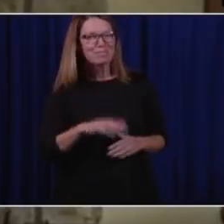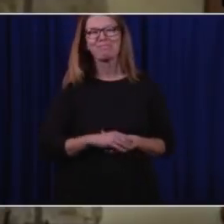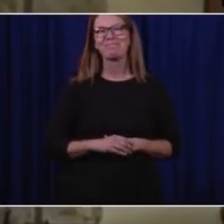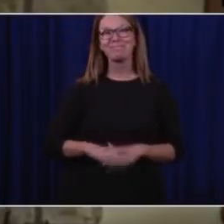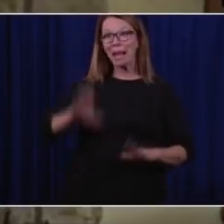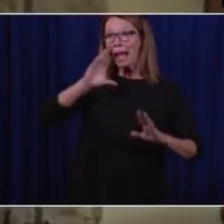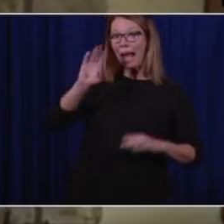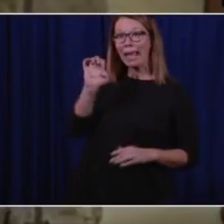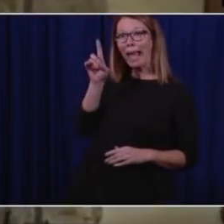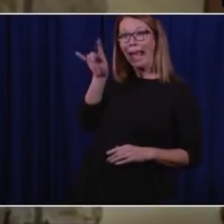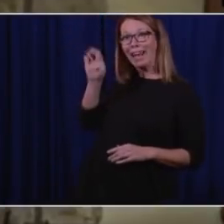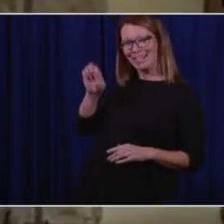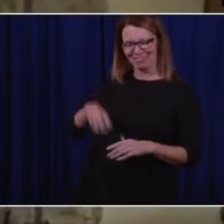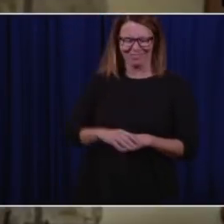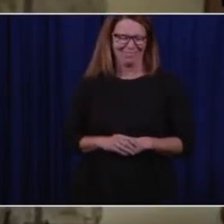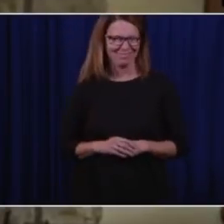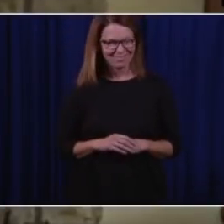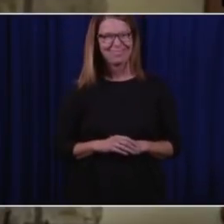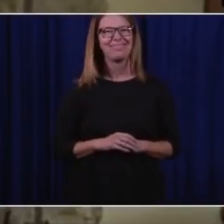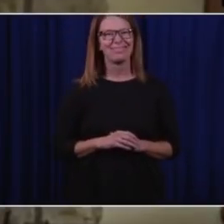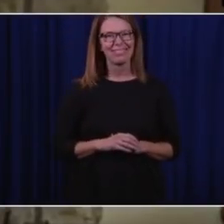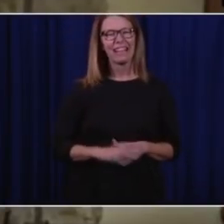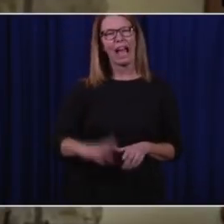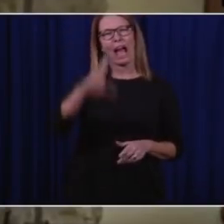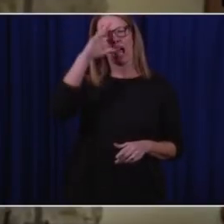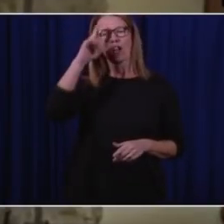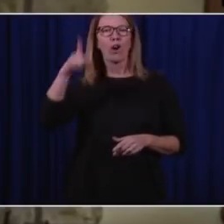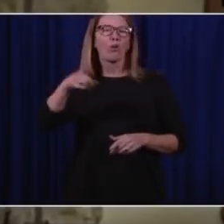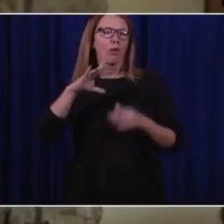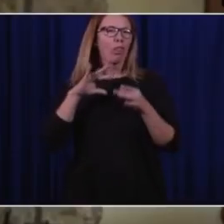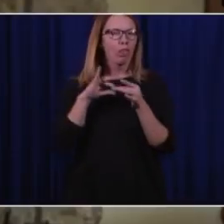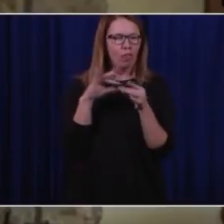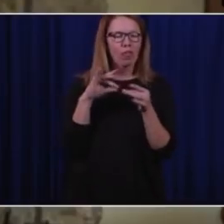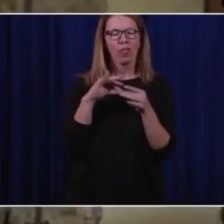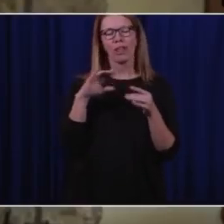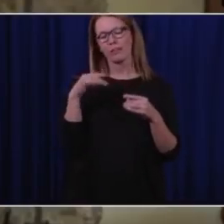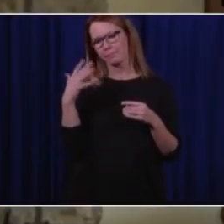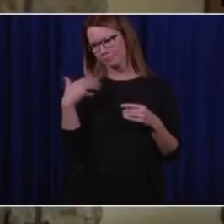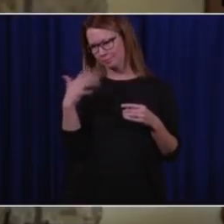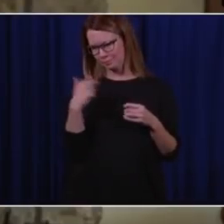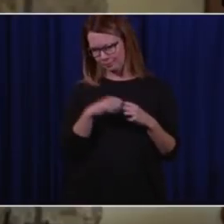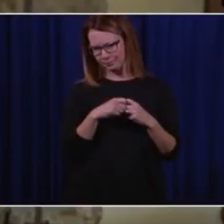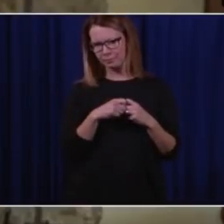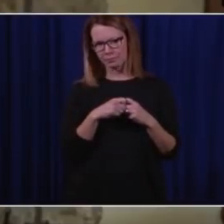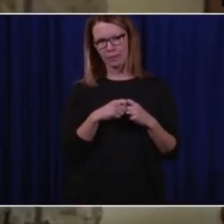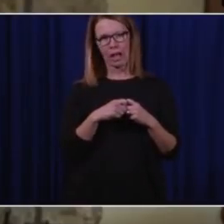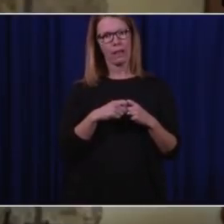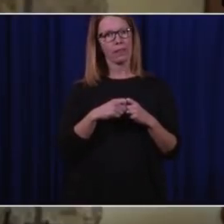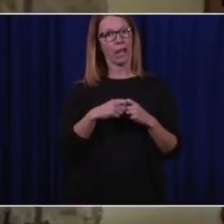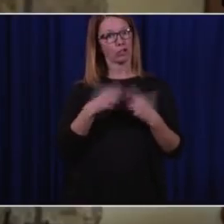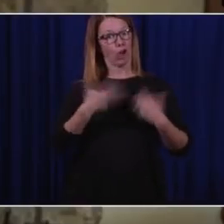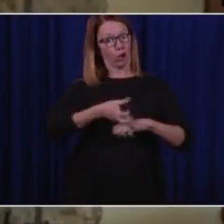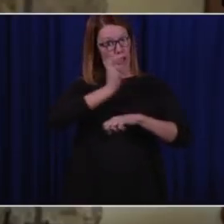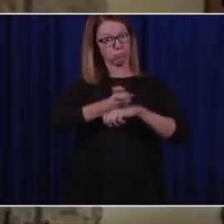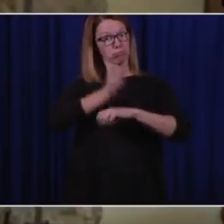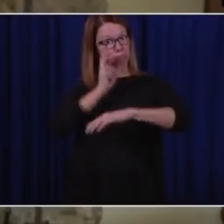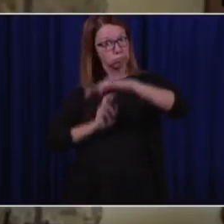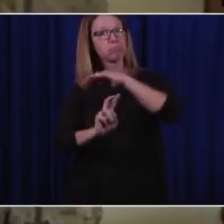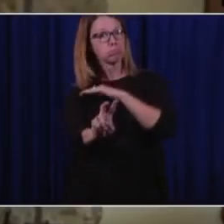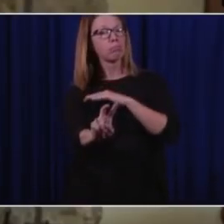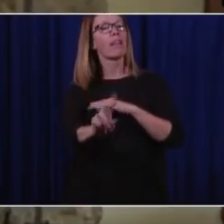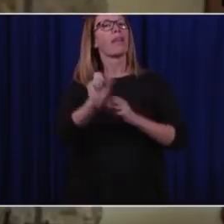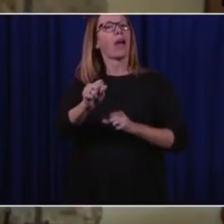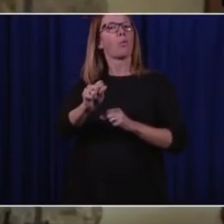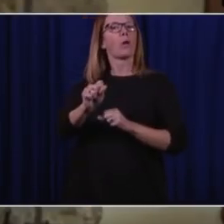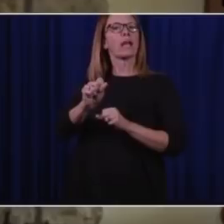Andy. I know we've talked about, and you've talked about how there are concrete provisions in the curfew that can be